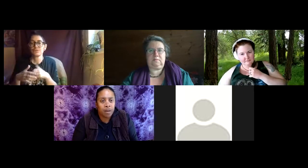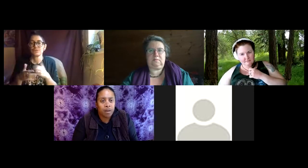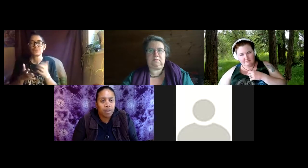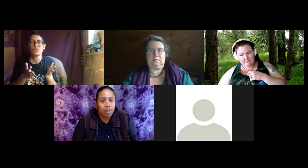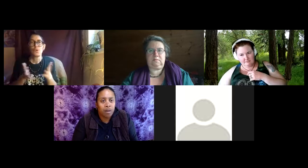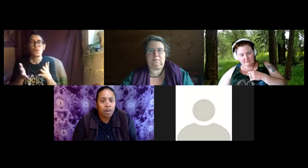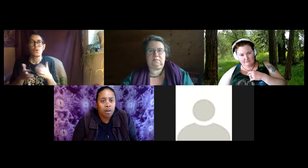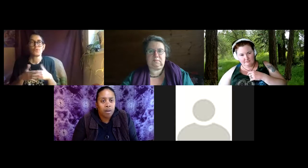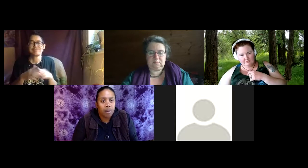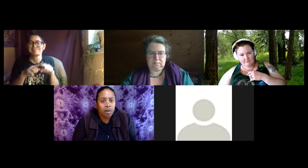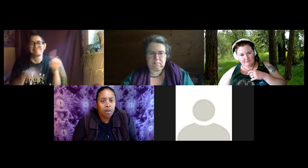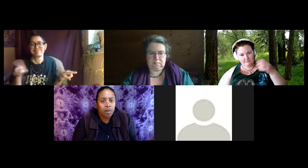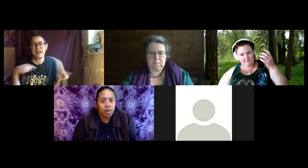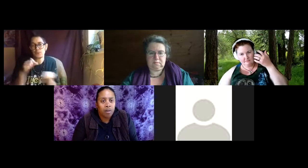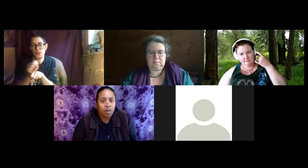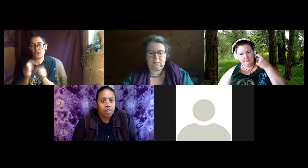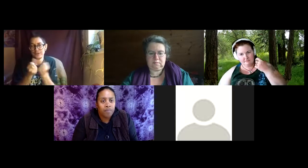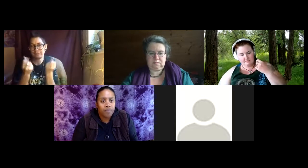being.